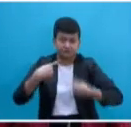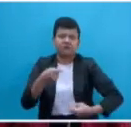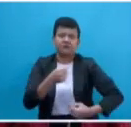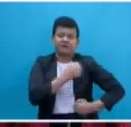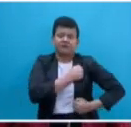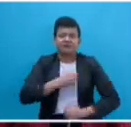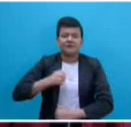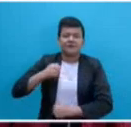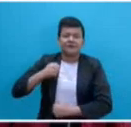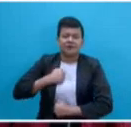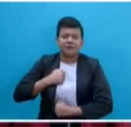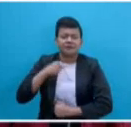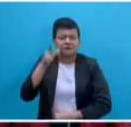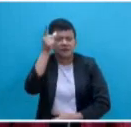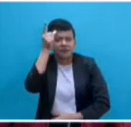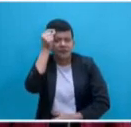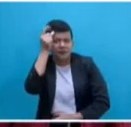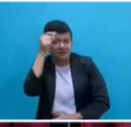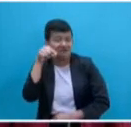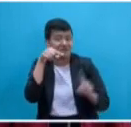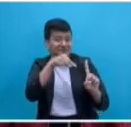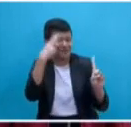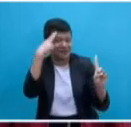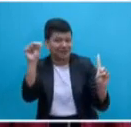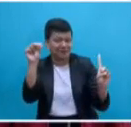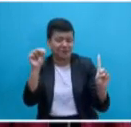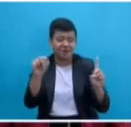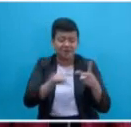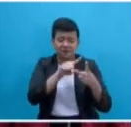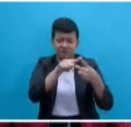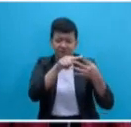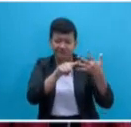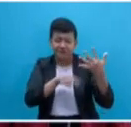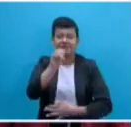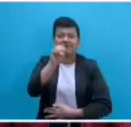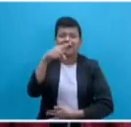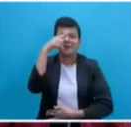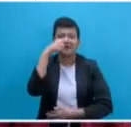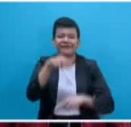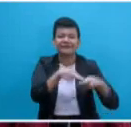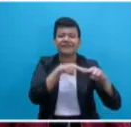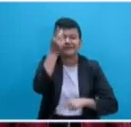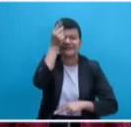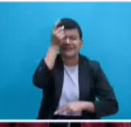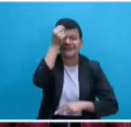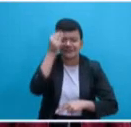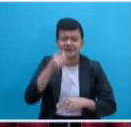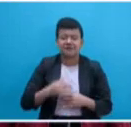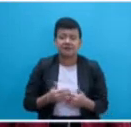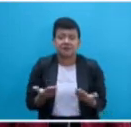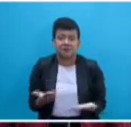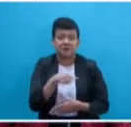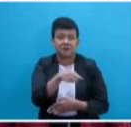On the Malayan emergency roll of honor, of the 18 that were killed in action or died of wounds or of natural causes in the